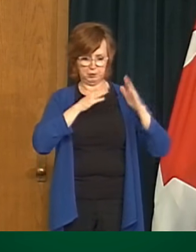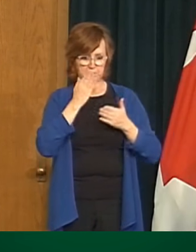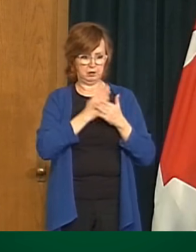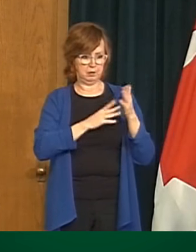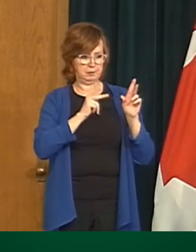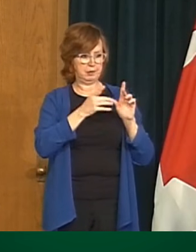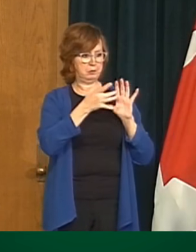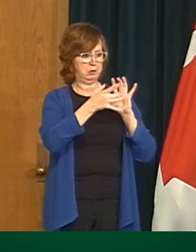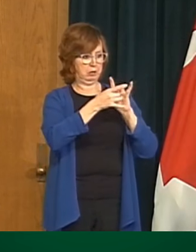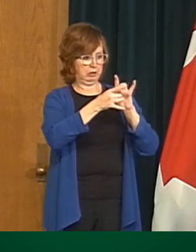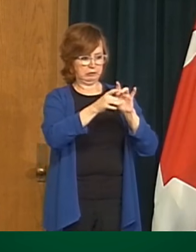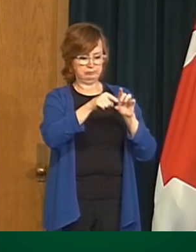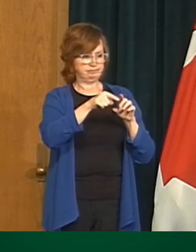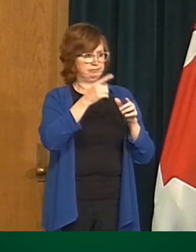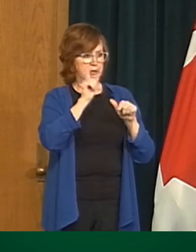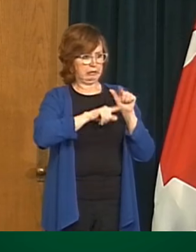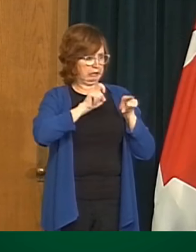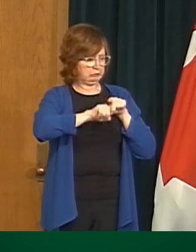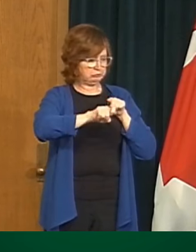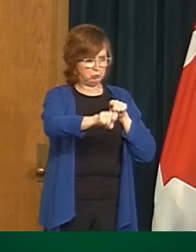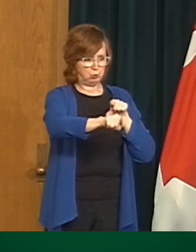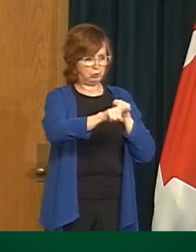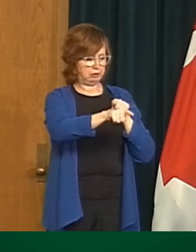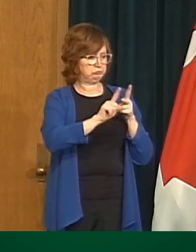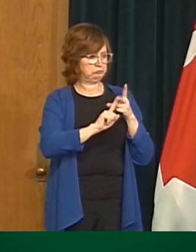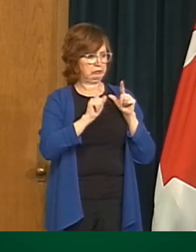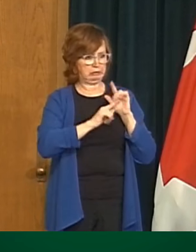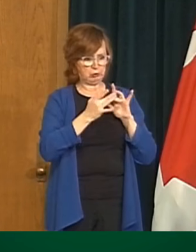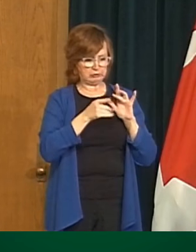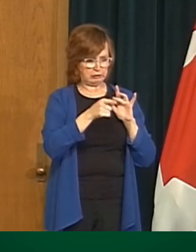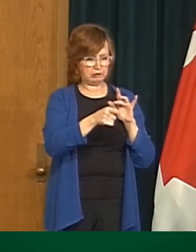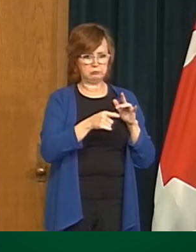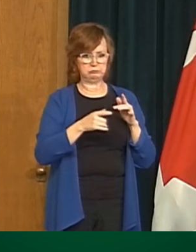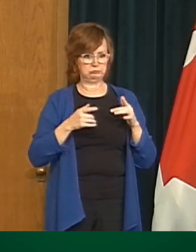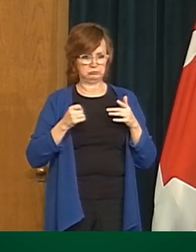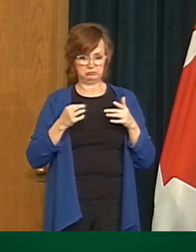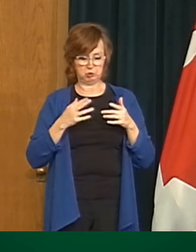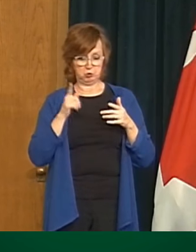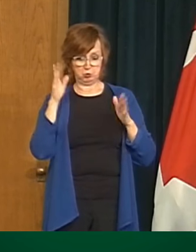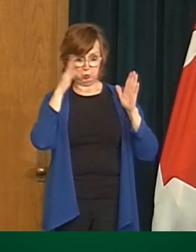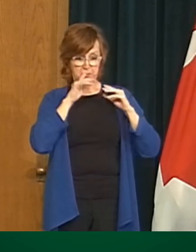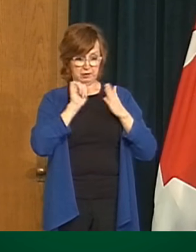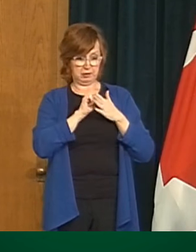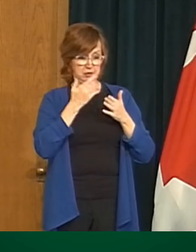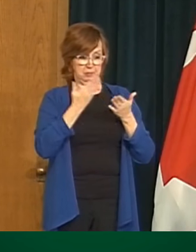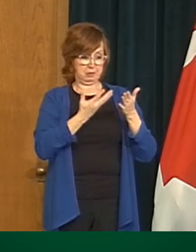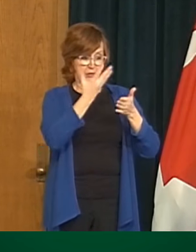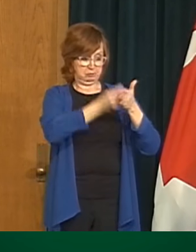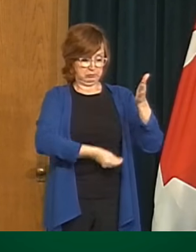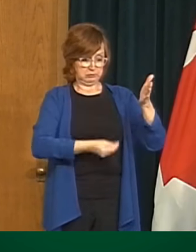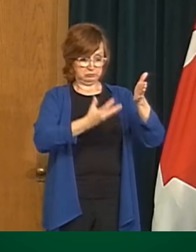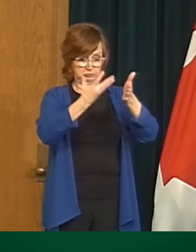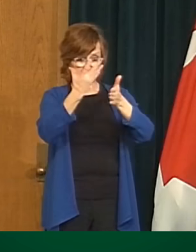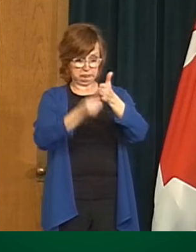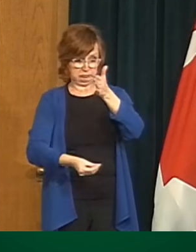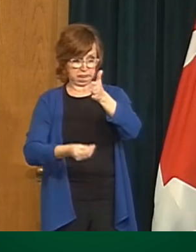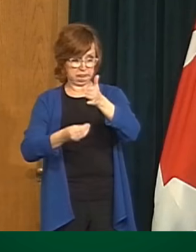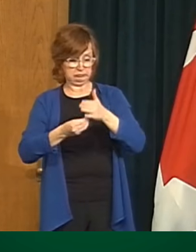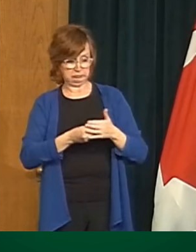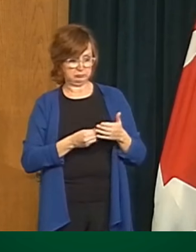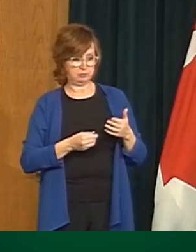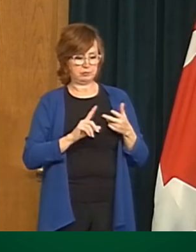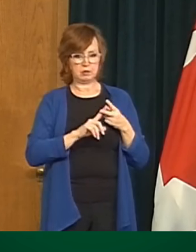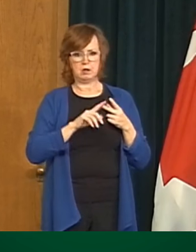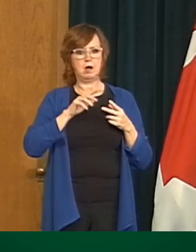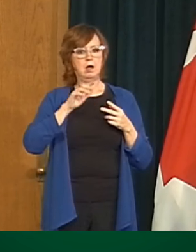be falling through the cracks, and given also that some cases in Prince Albert and elsewhere